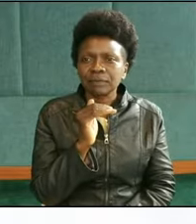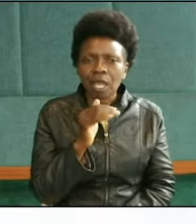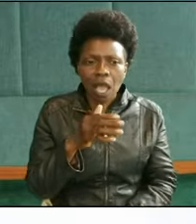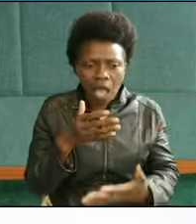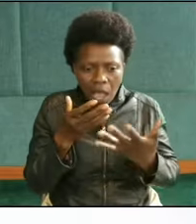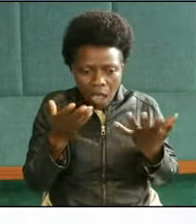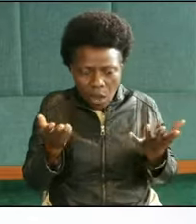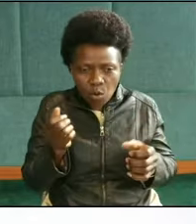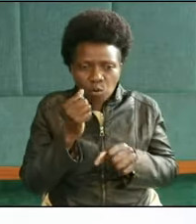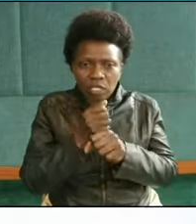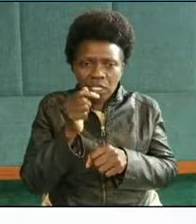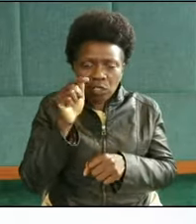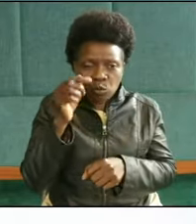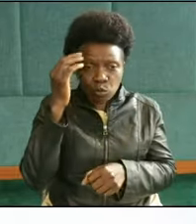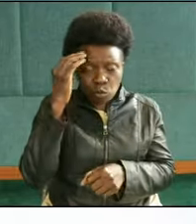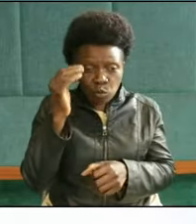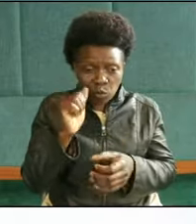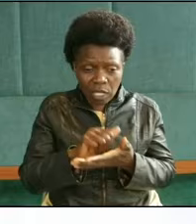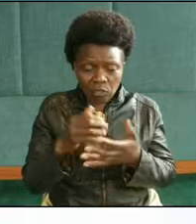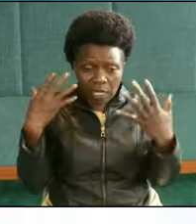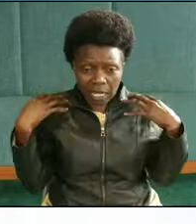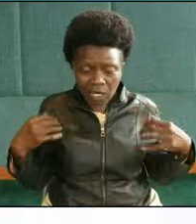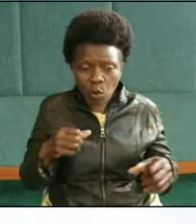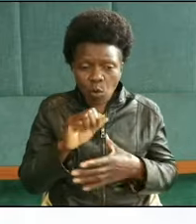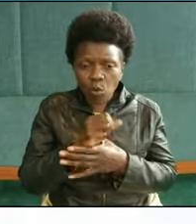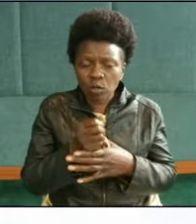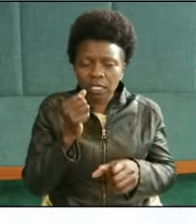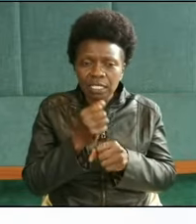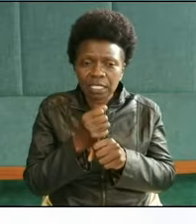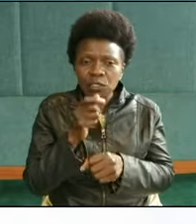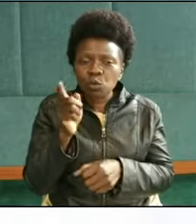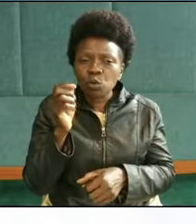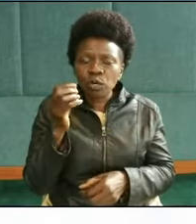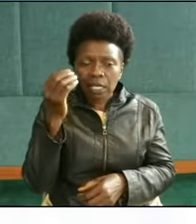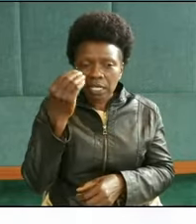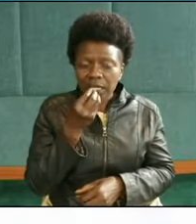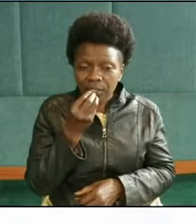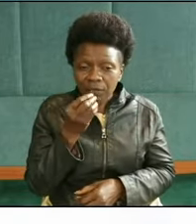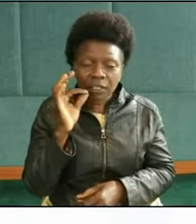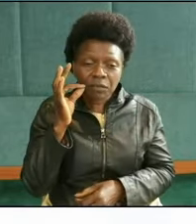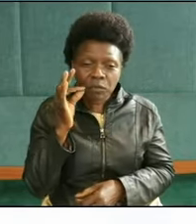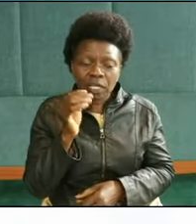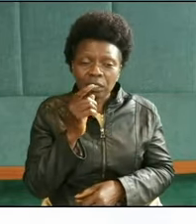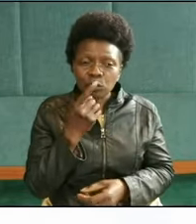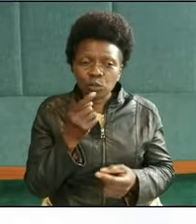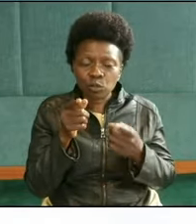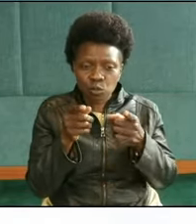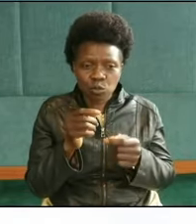how did you know that you are naked? Or did you eat of the fruit that I told you not to eat?